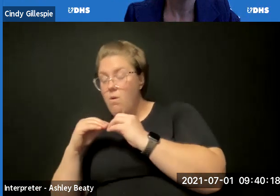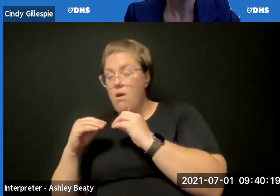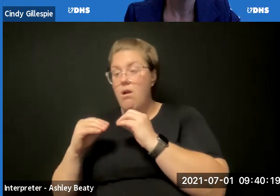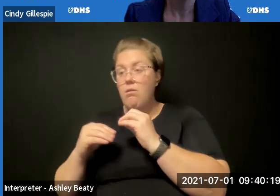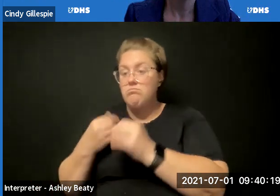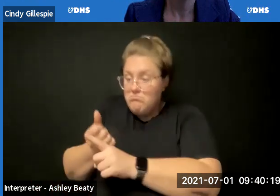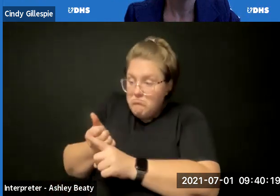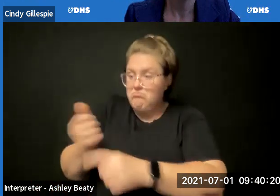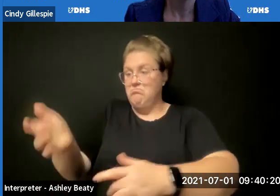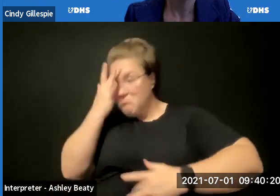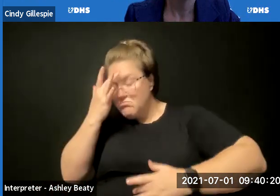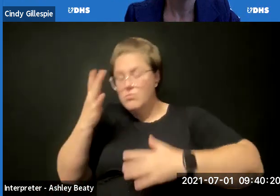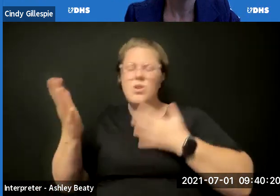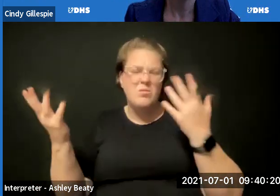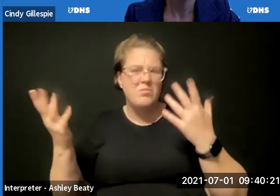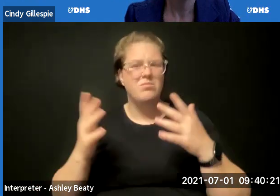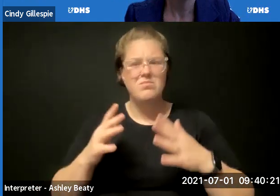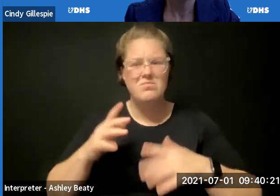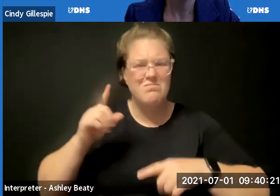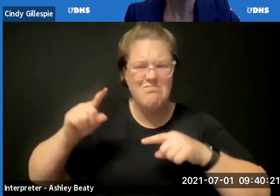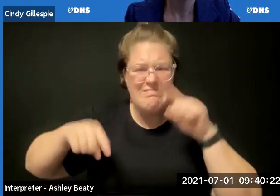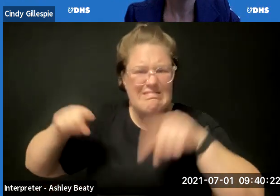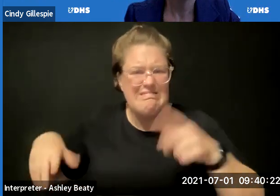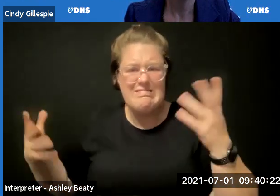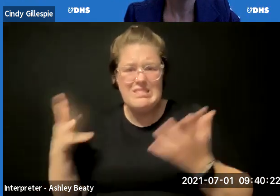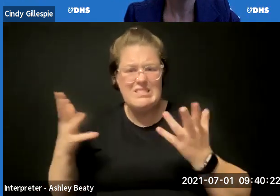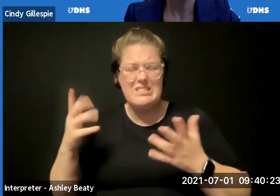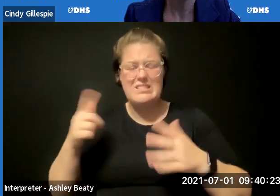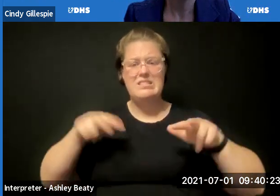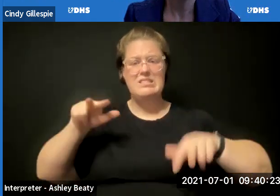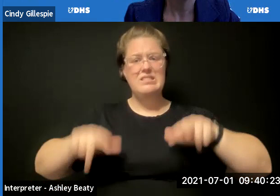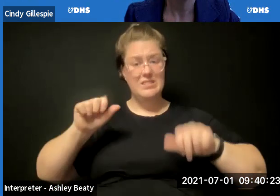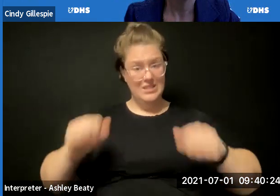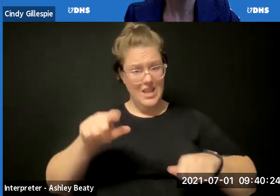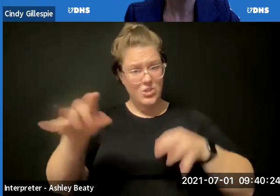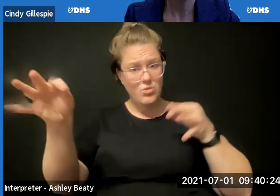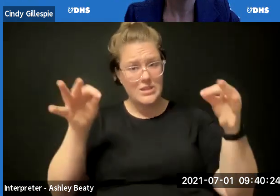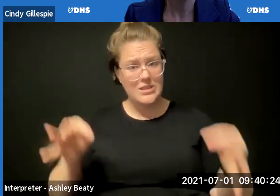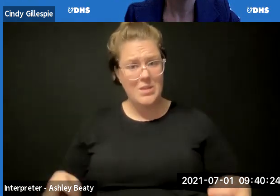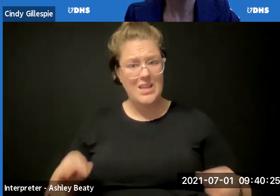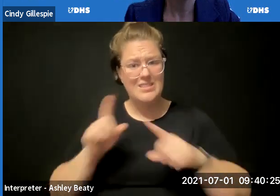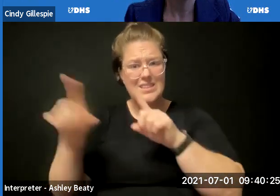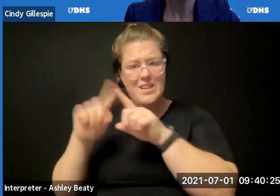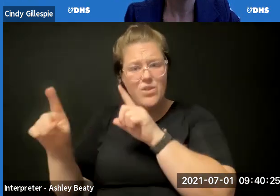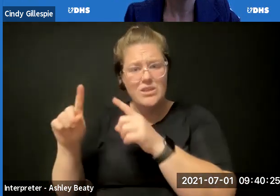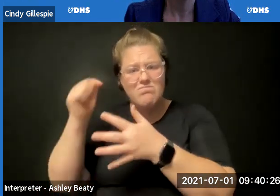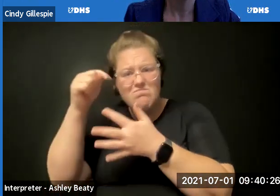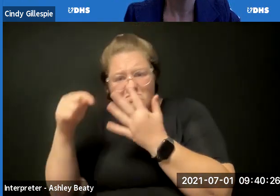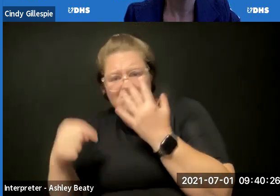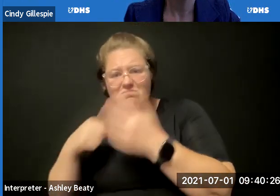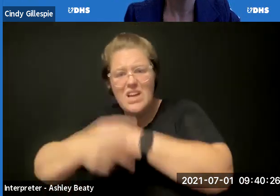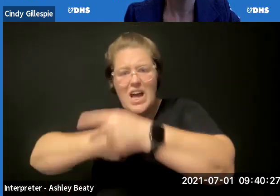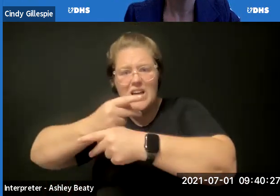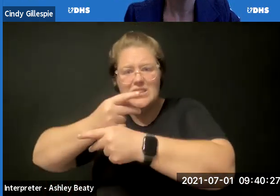about versus kind of the first form of the virus that was out there versus some of the ones that are currently kind of